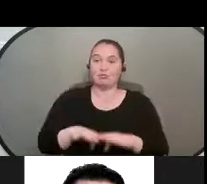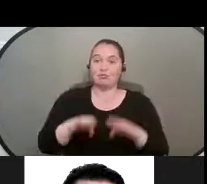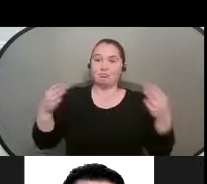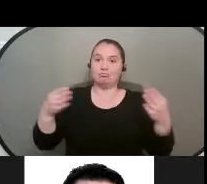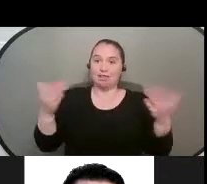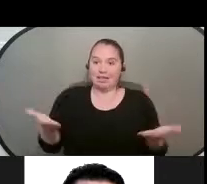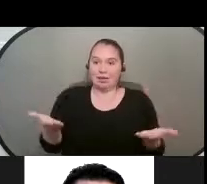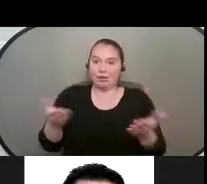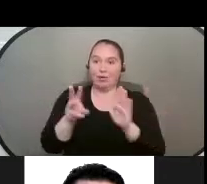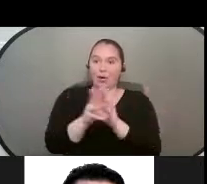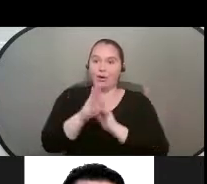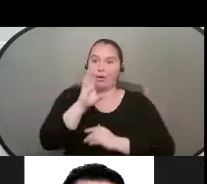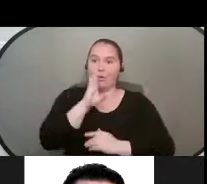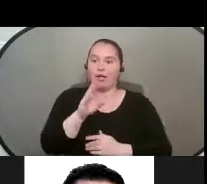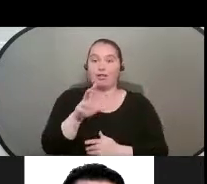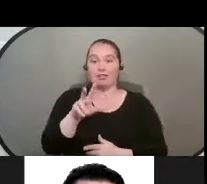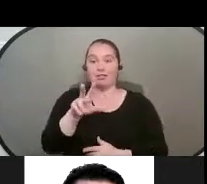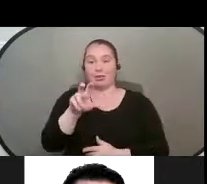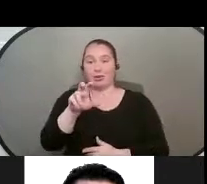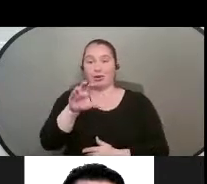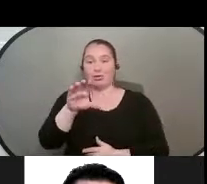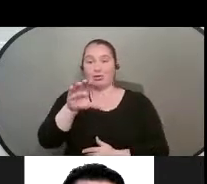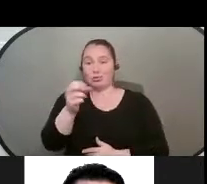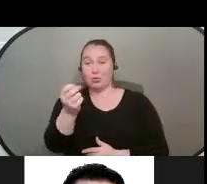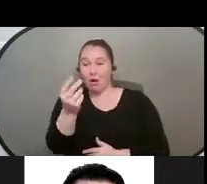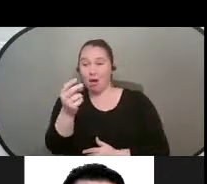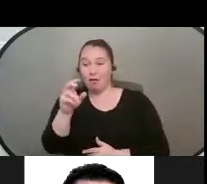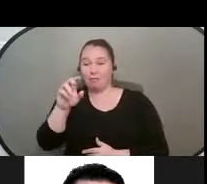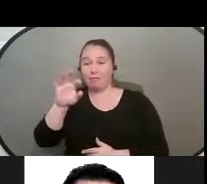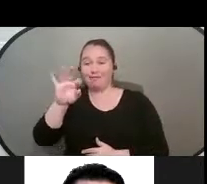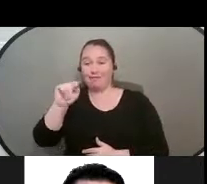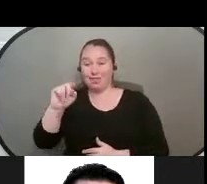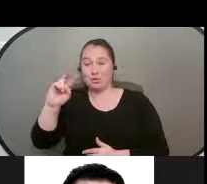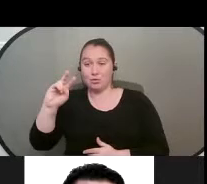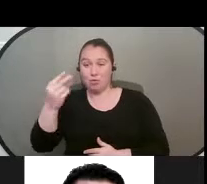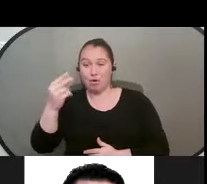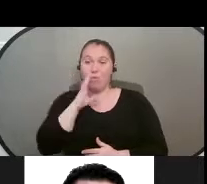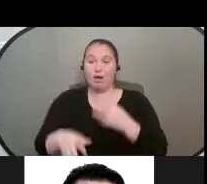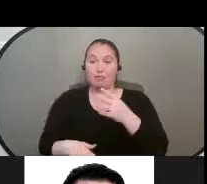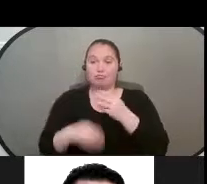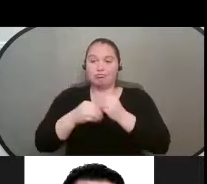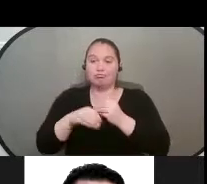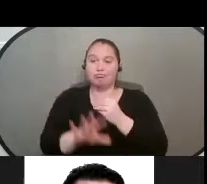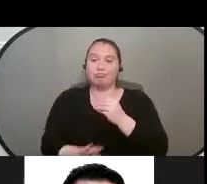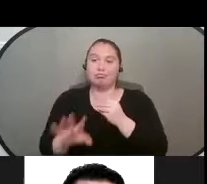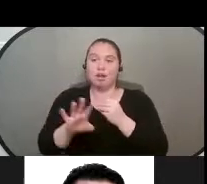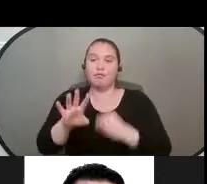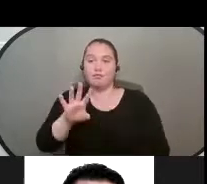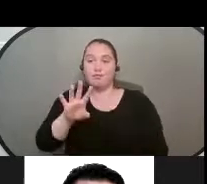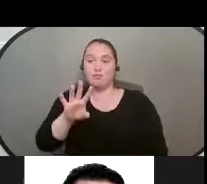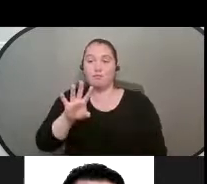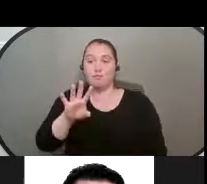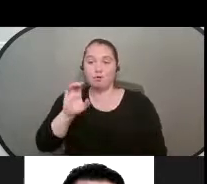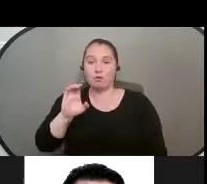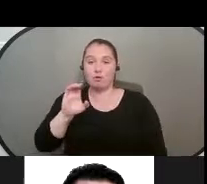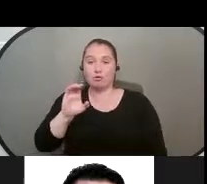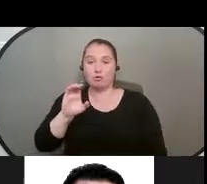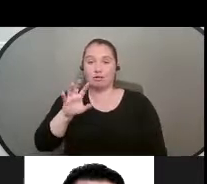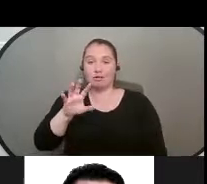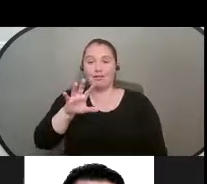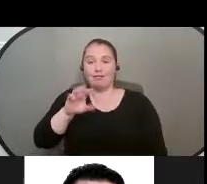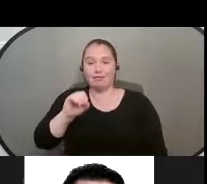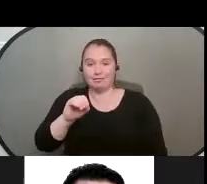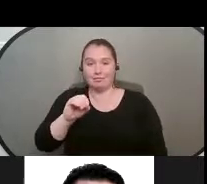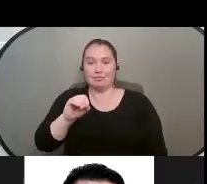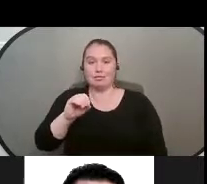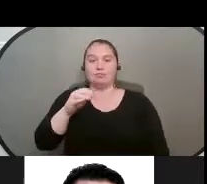Waco. It's about a 312,000 square foot facility, adding about 145 new positions, about a $31